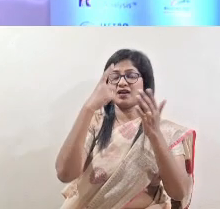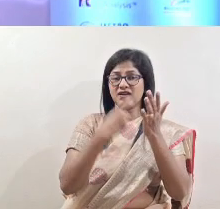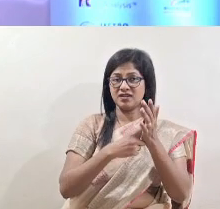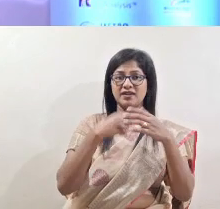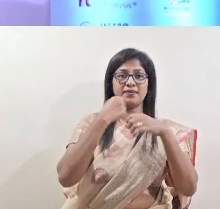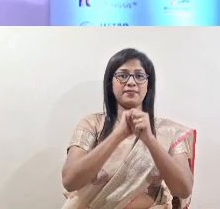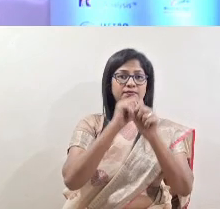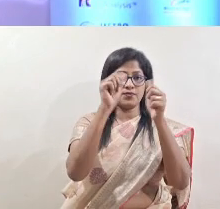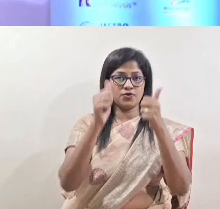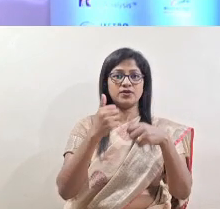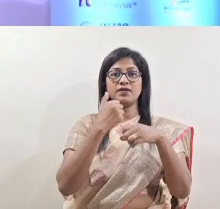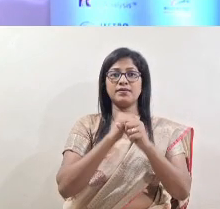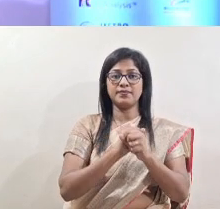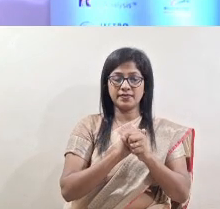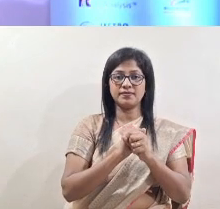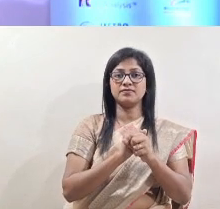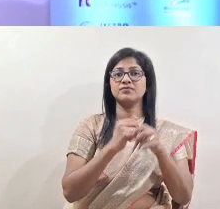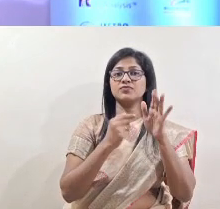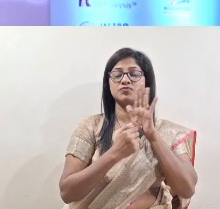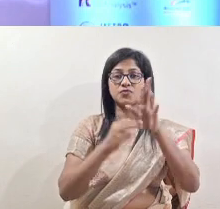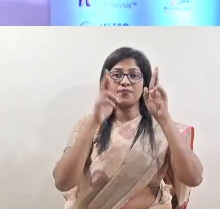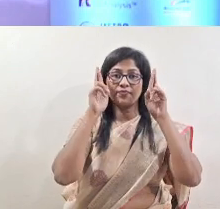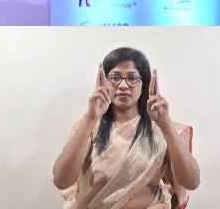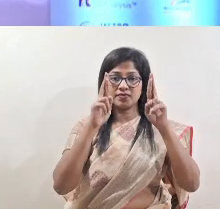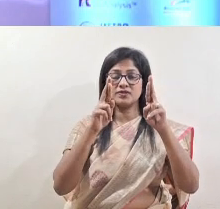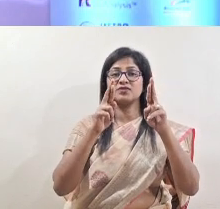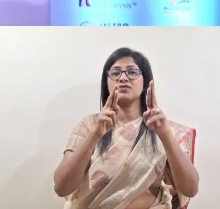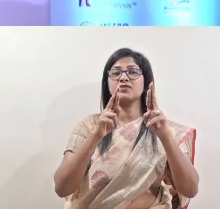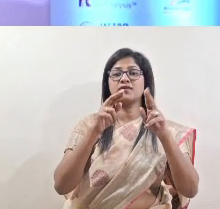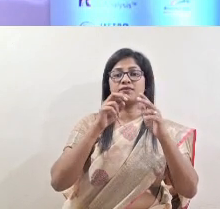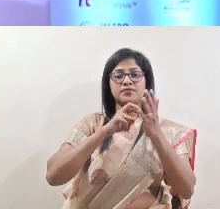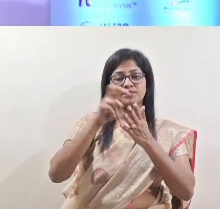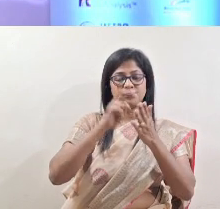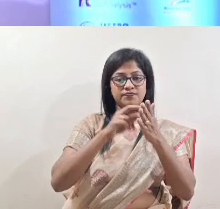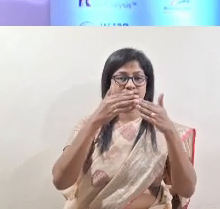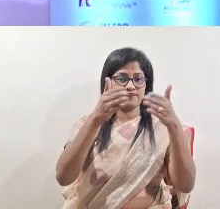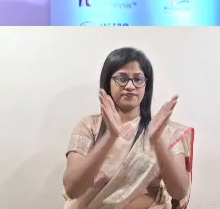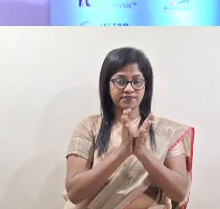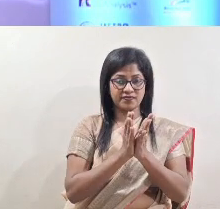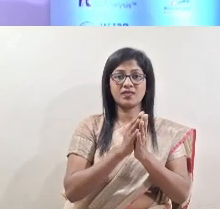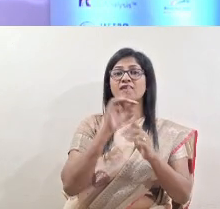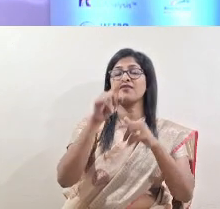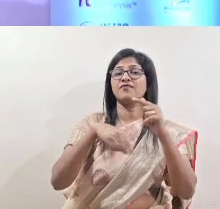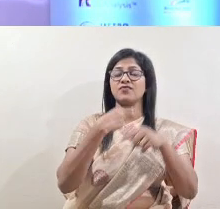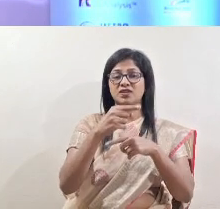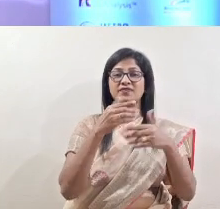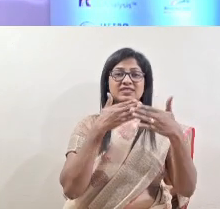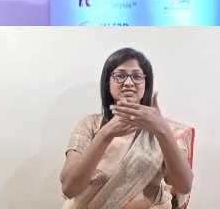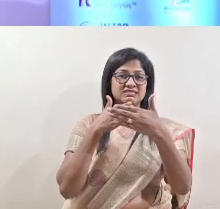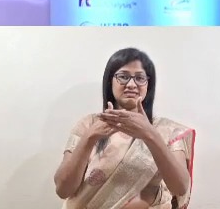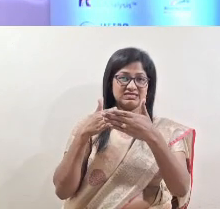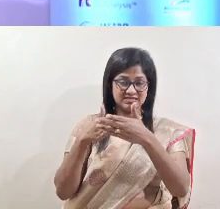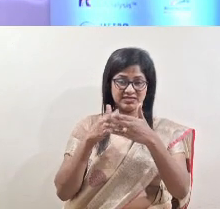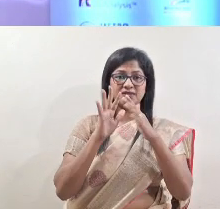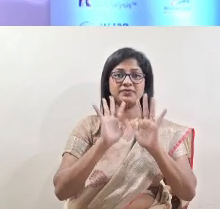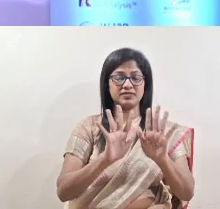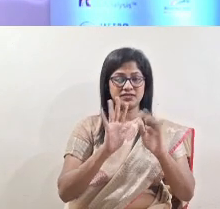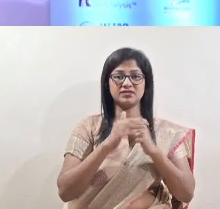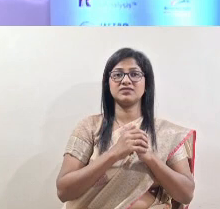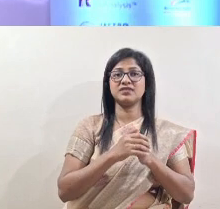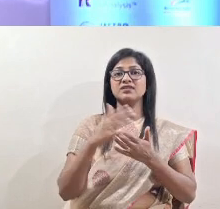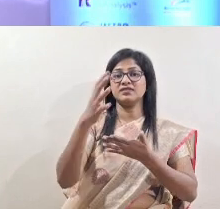for same to uh, to predict the pedestrian speed. Following will be the are the